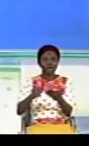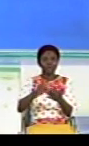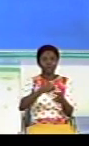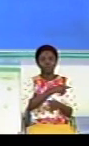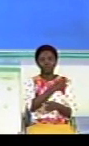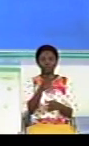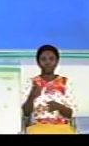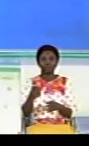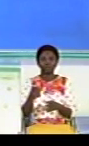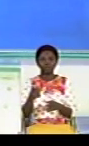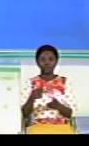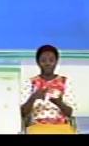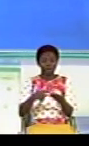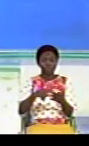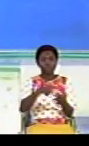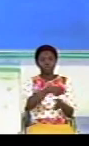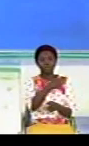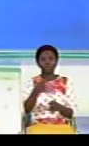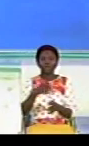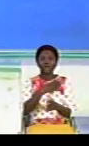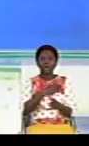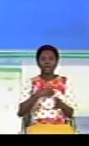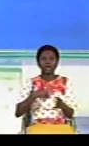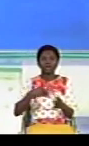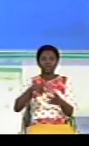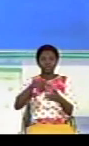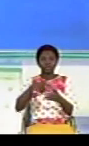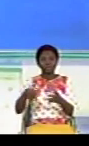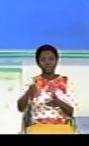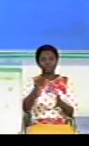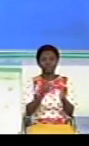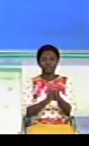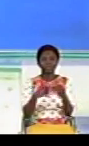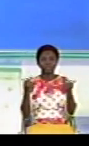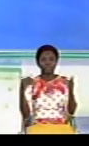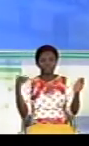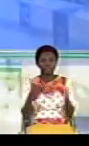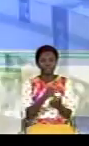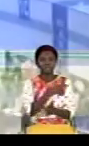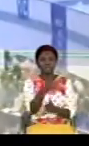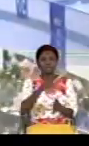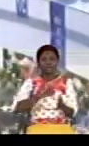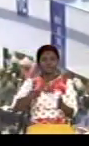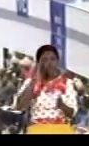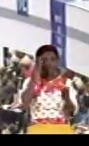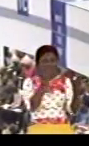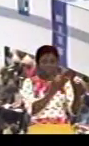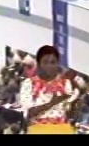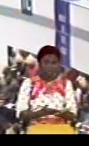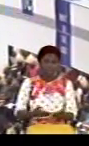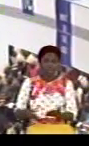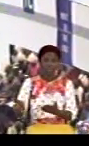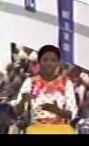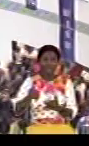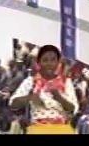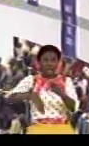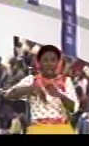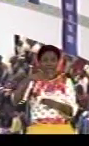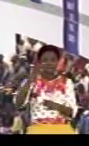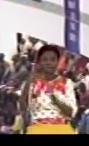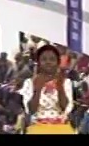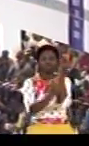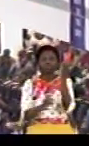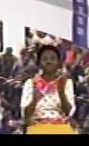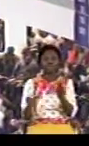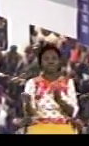me. I will bring them forth out of the countries where they sojourn, and they